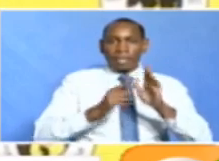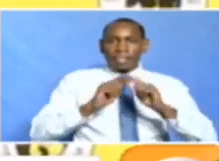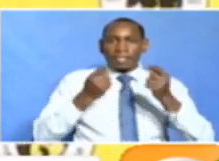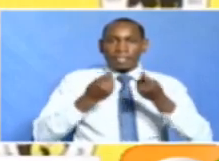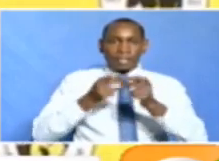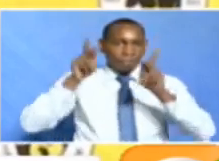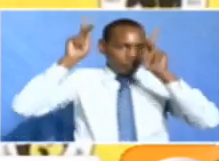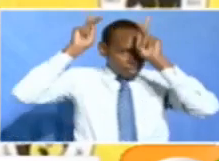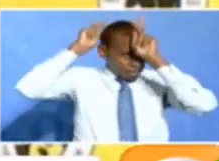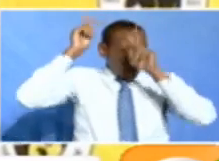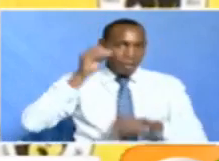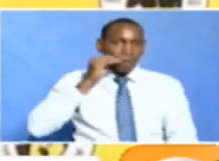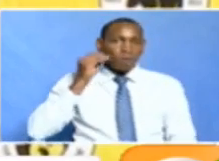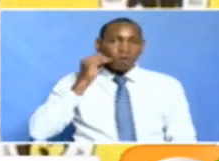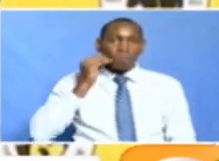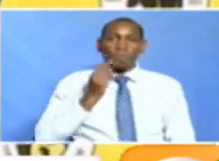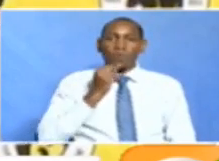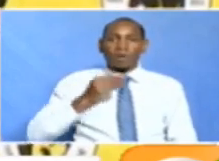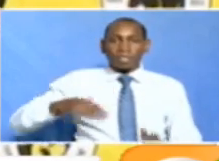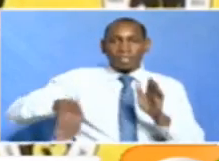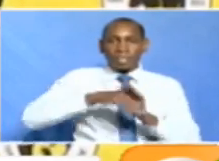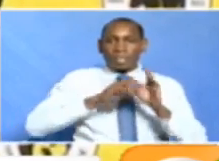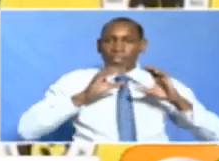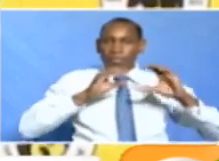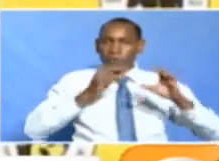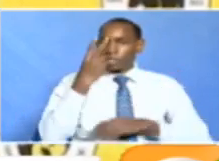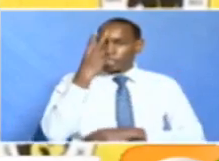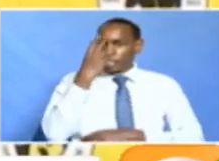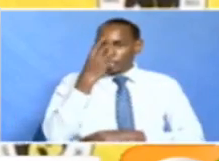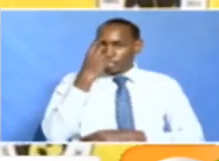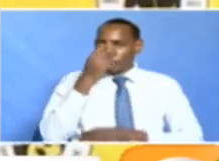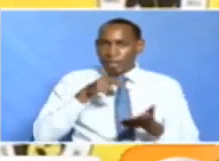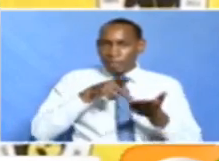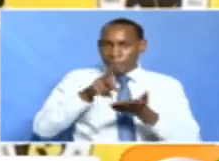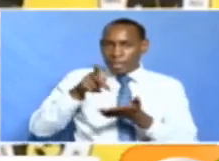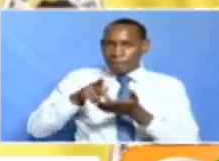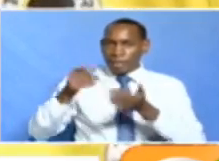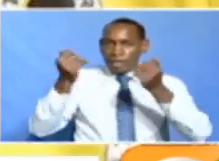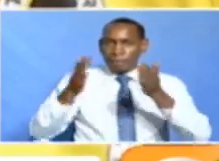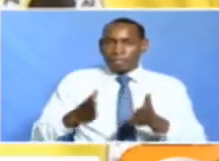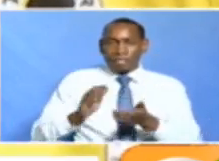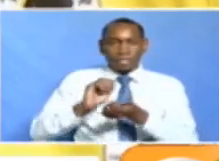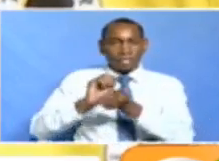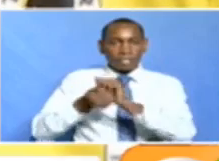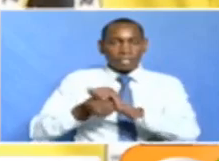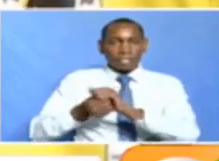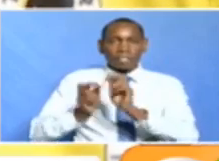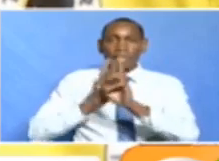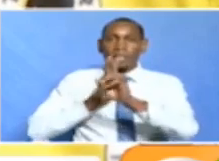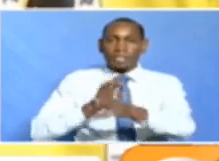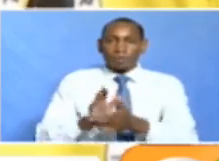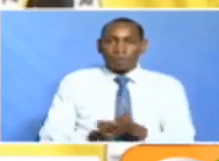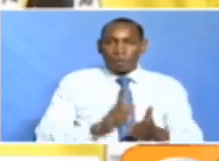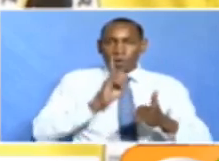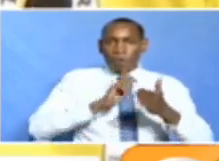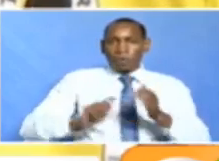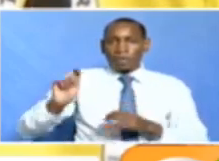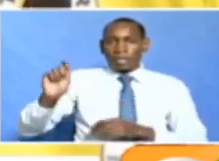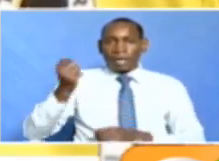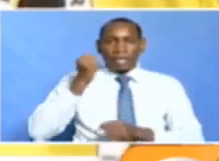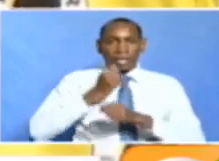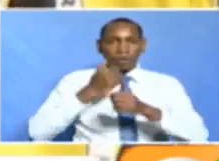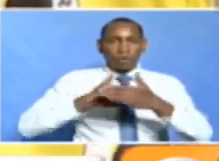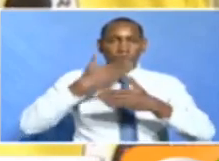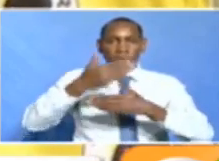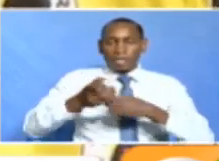Kakamega Homeboys fired coach Paul Nkata on suspicion he was paying players to fix matches. So what can Kenya do next